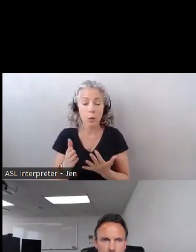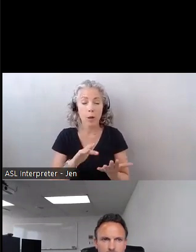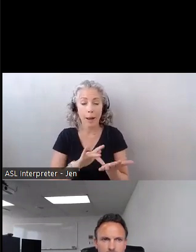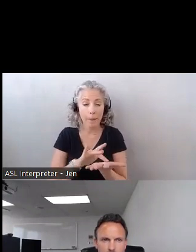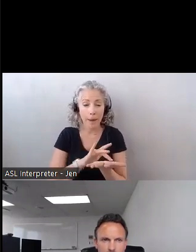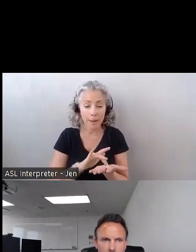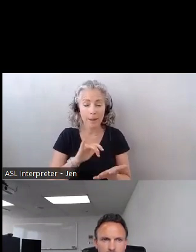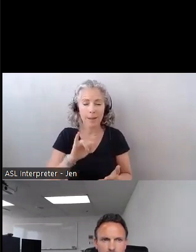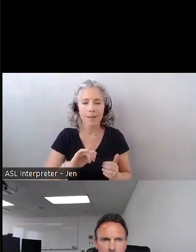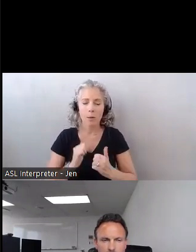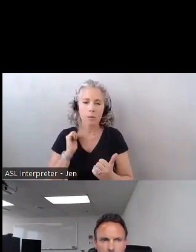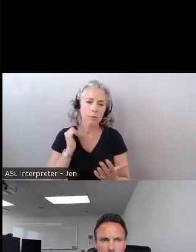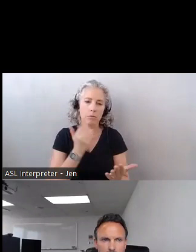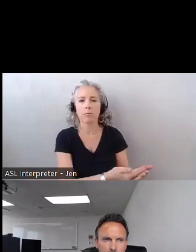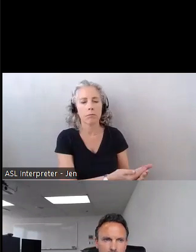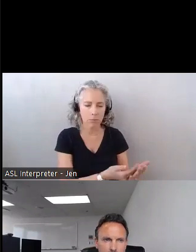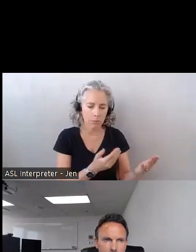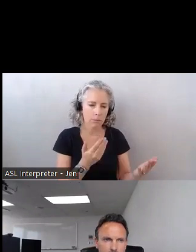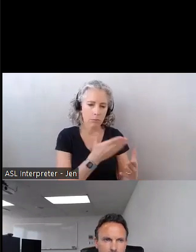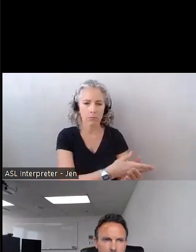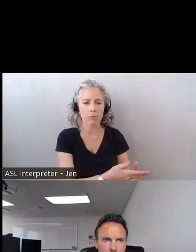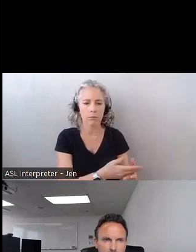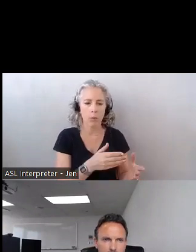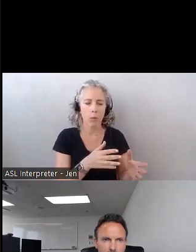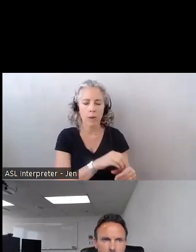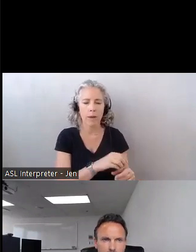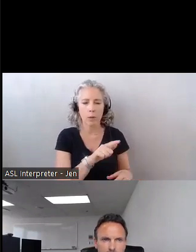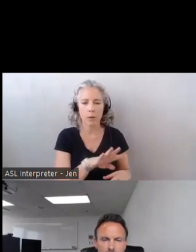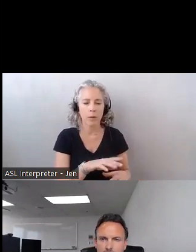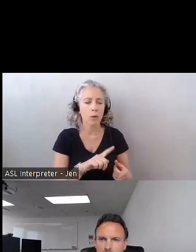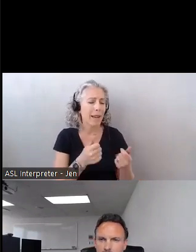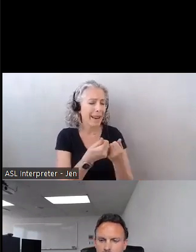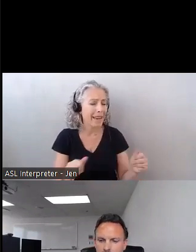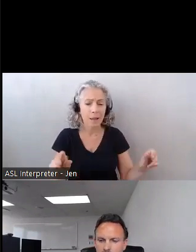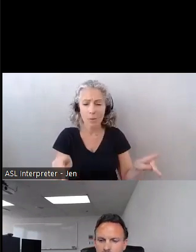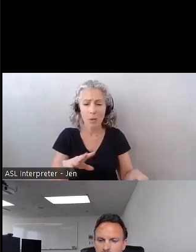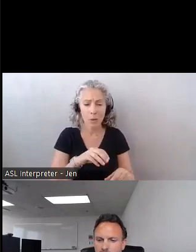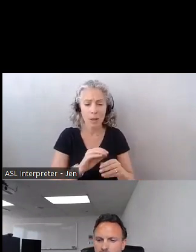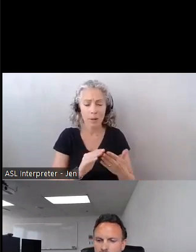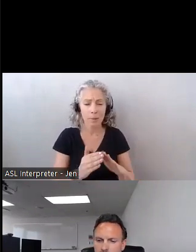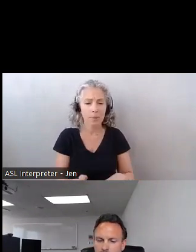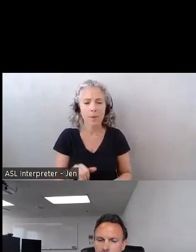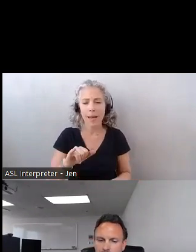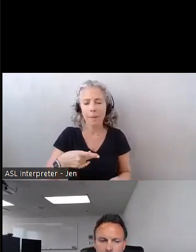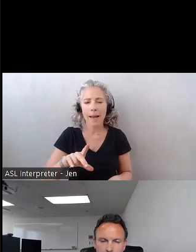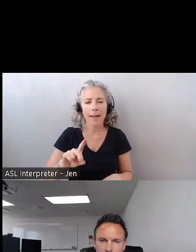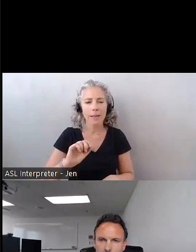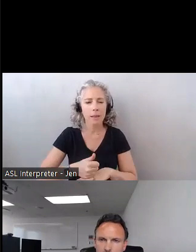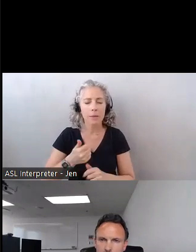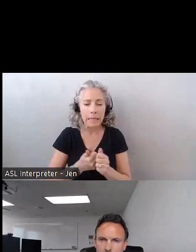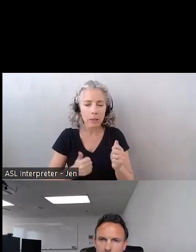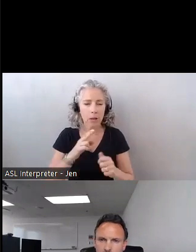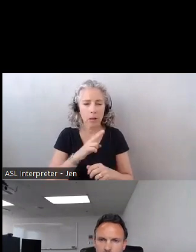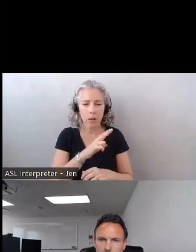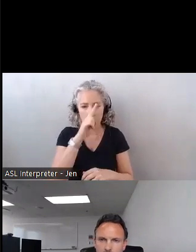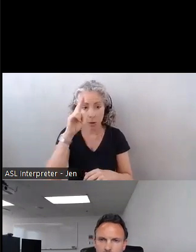24/7 to anyone and everyone in the community. We have an iPad at every hospital, so if a